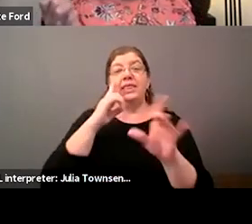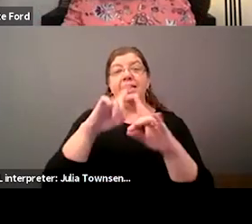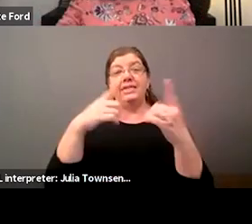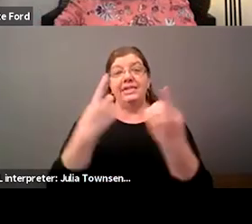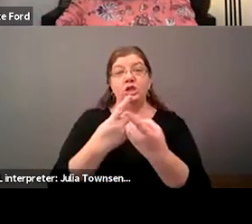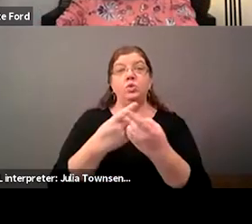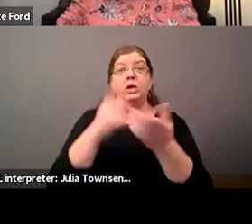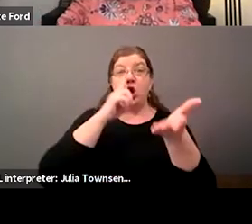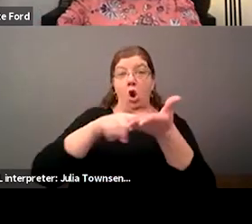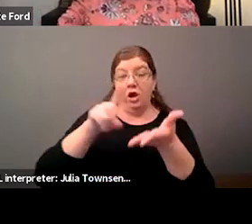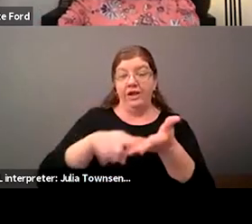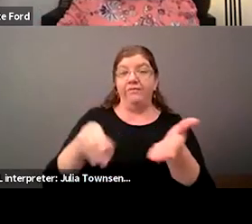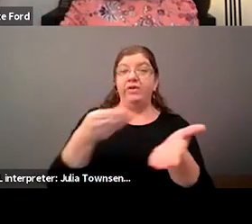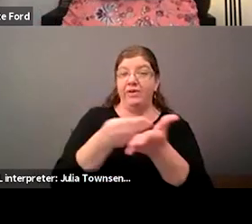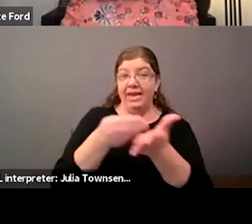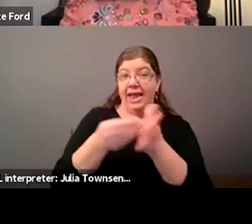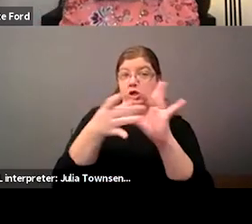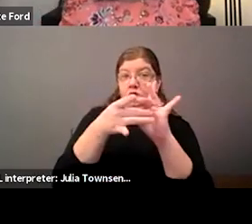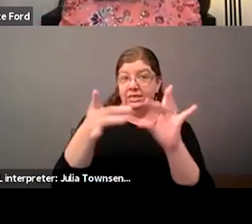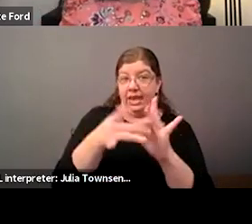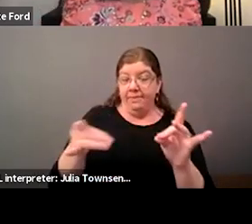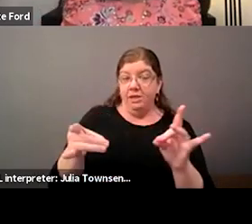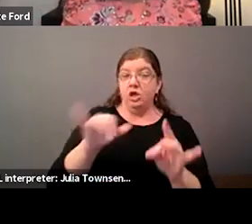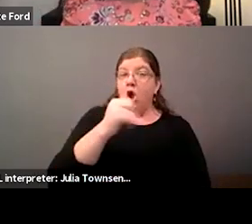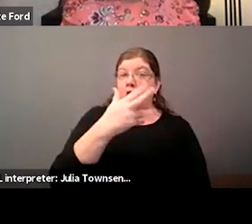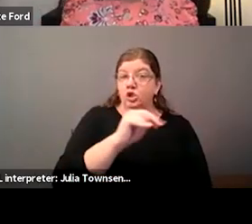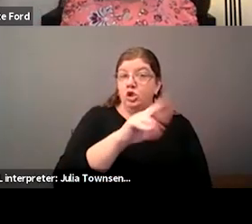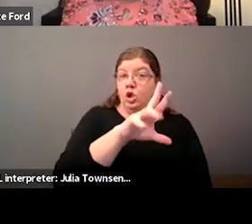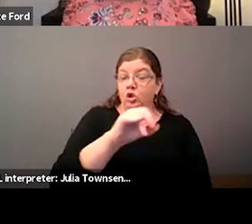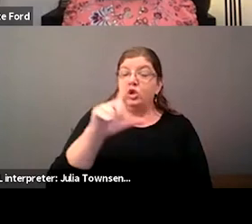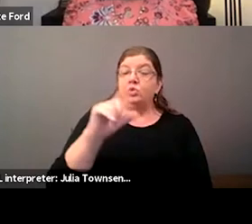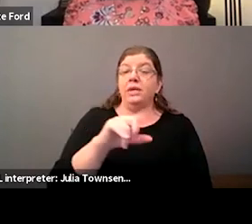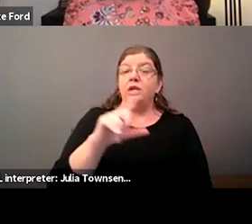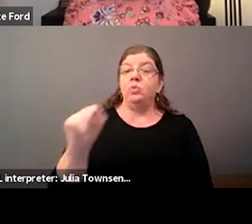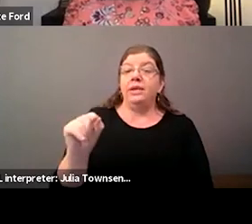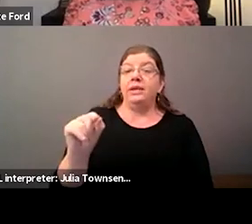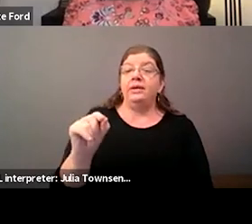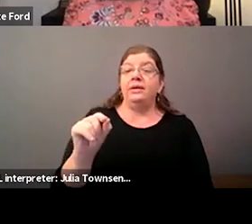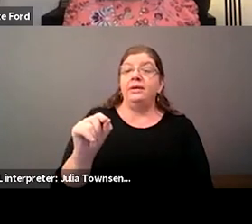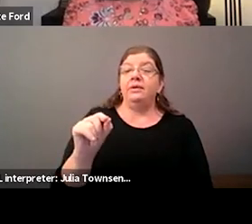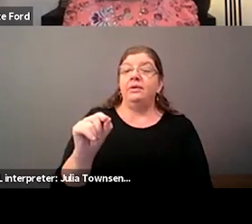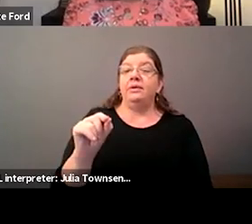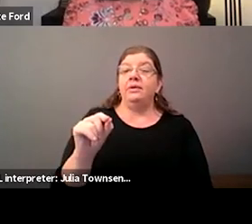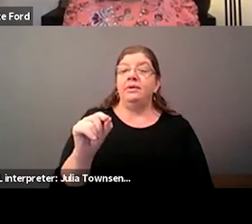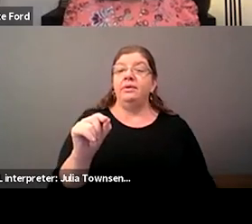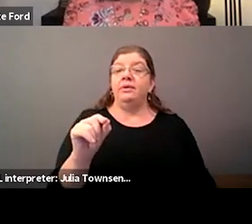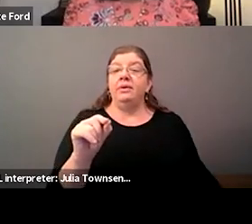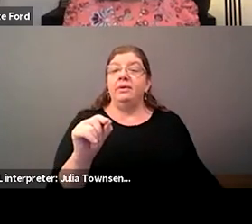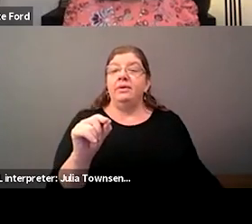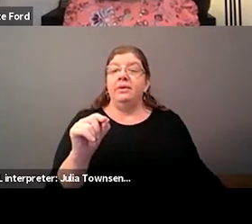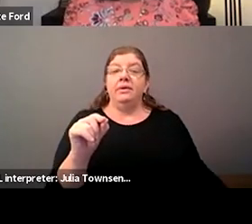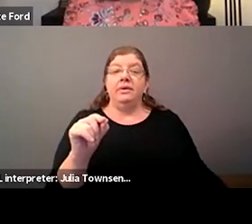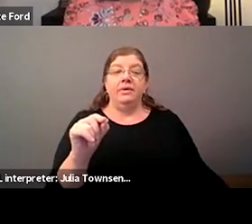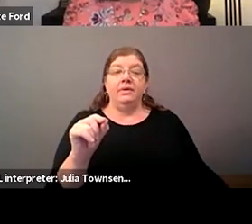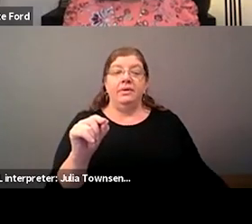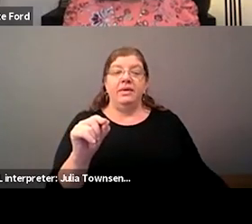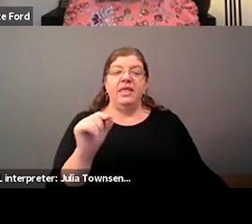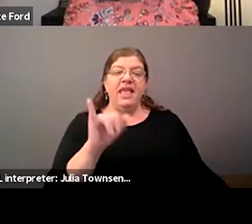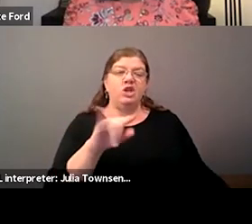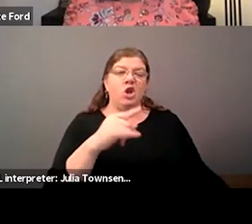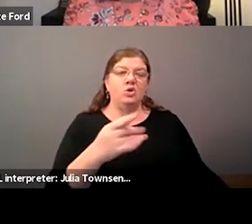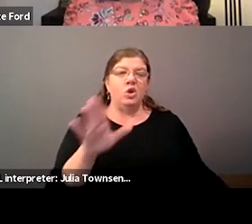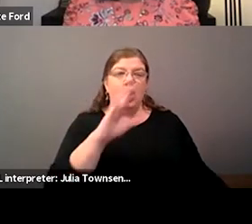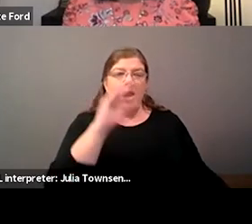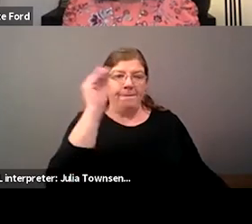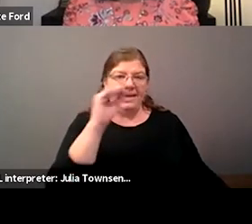june 30 2020 that uh always starts with our opinion which is your page one once you get